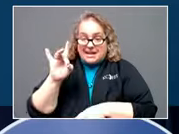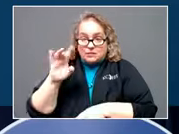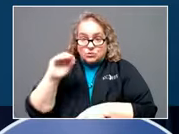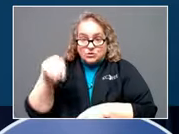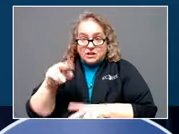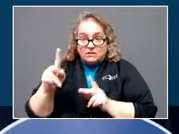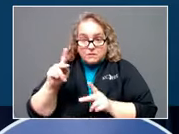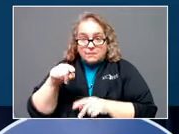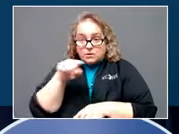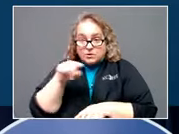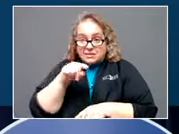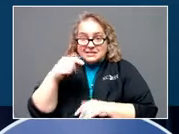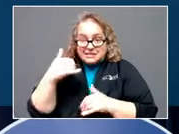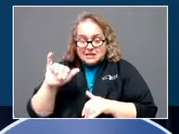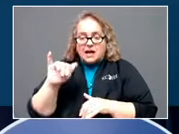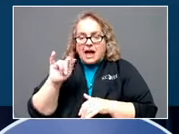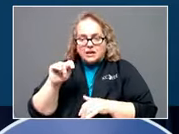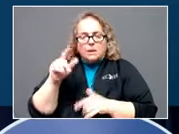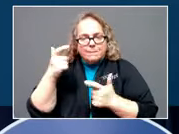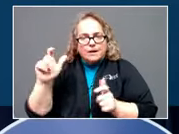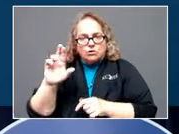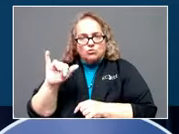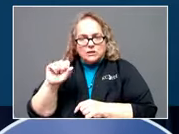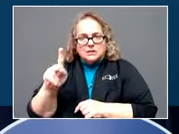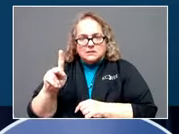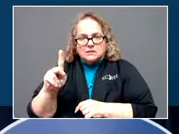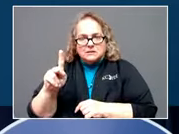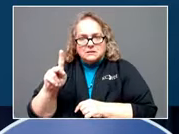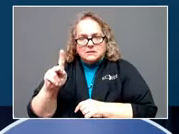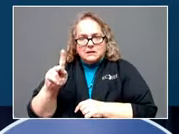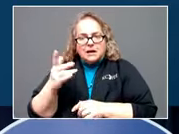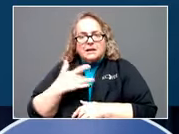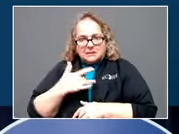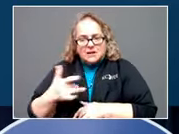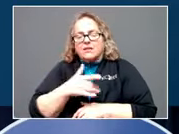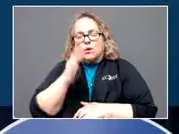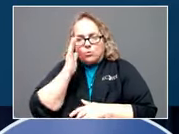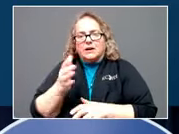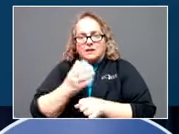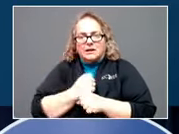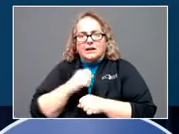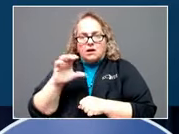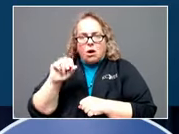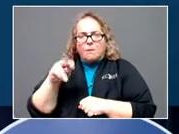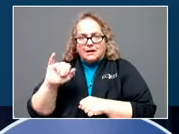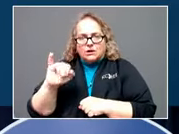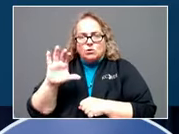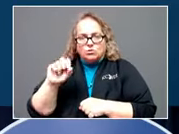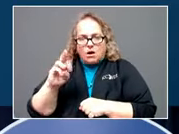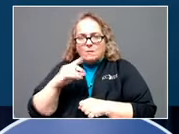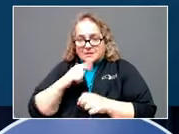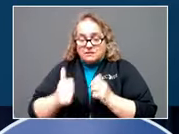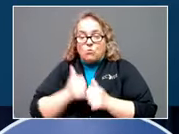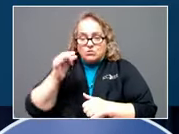demographic is at significant risk, and it's very likely they will get Omicron because it's very likely most of us might